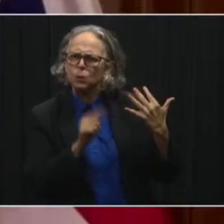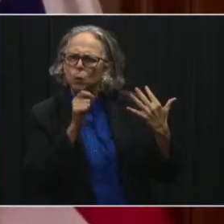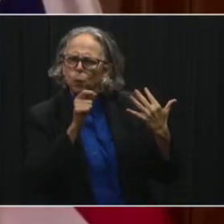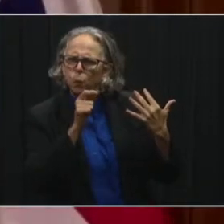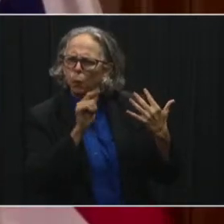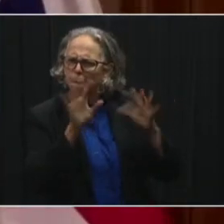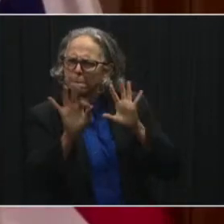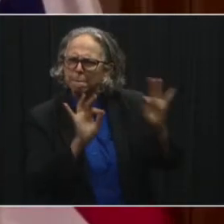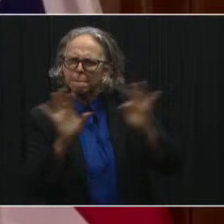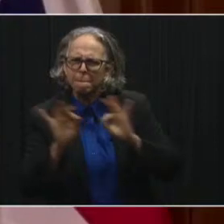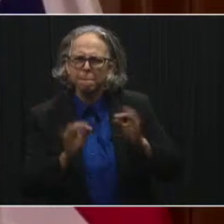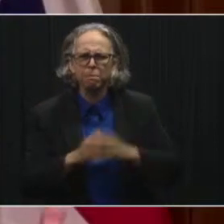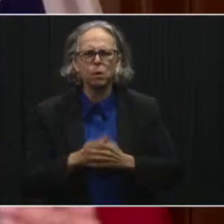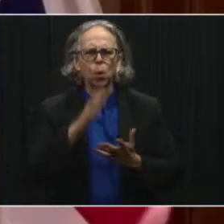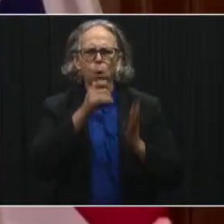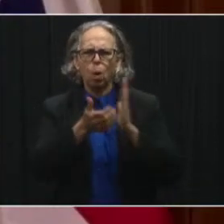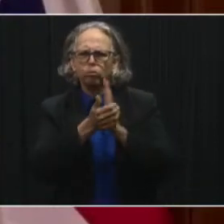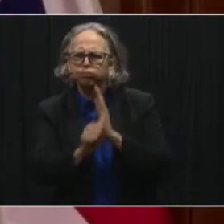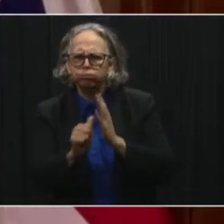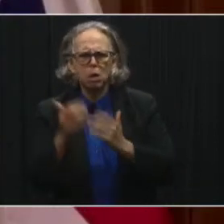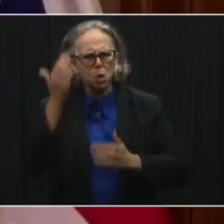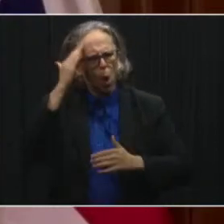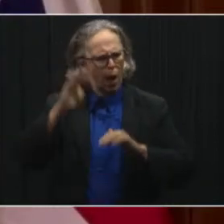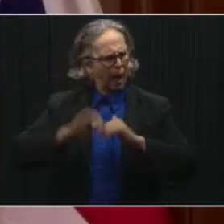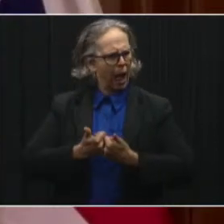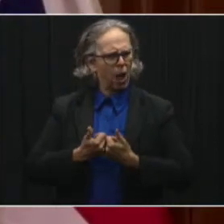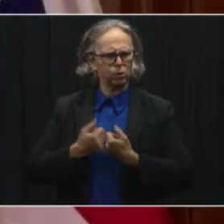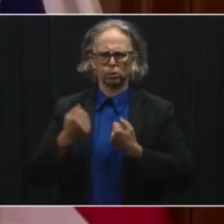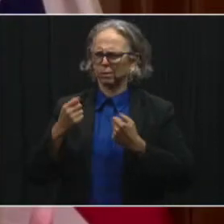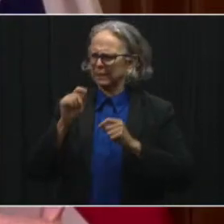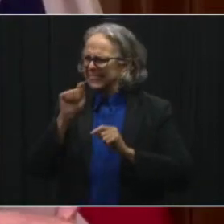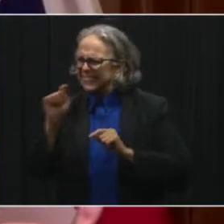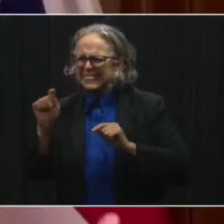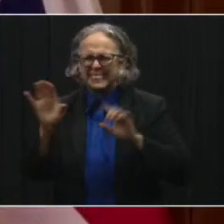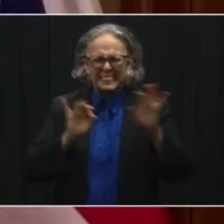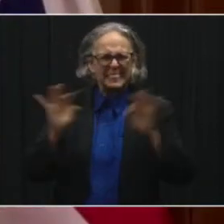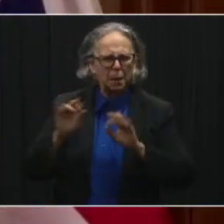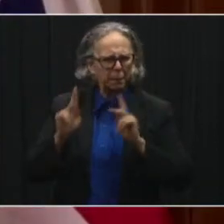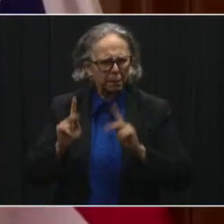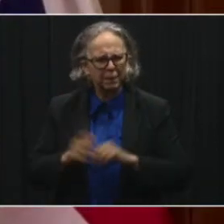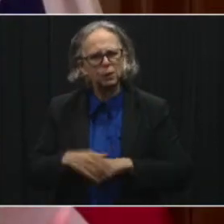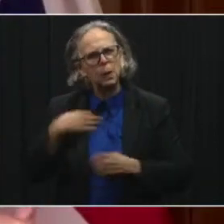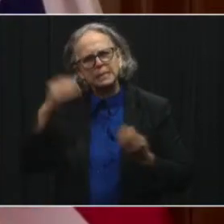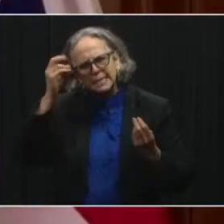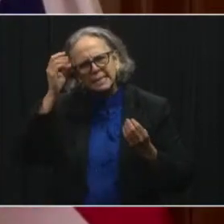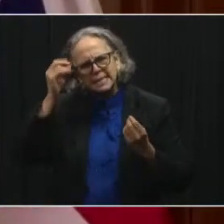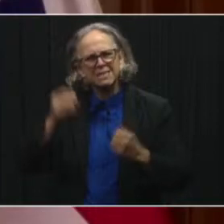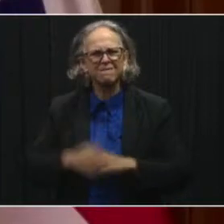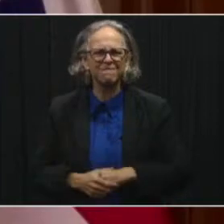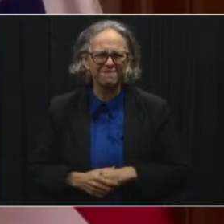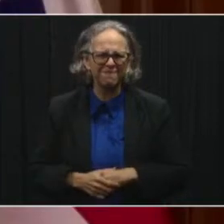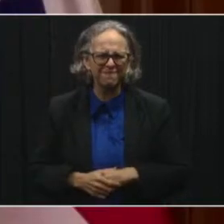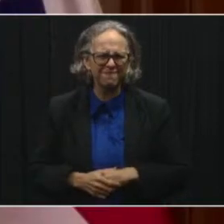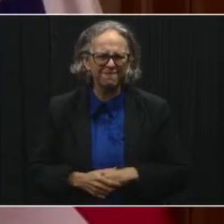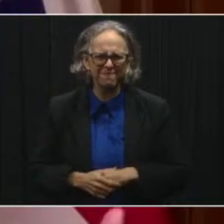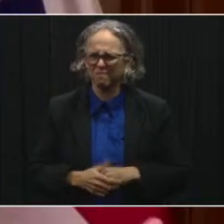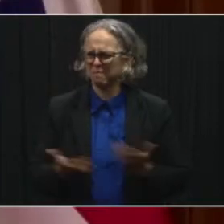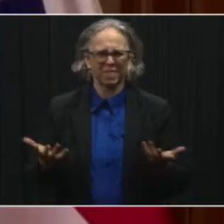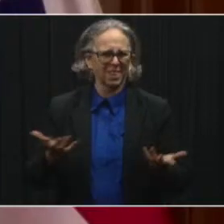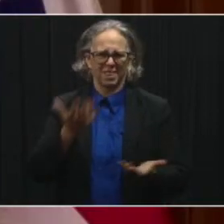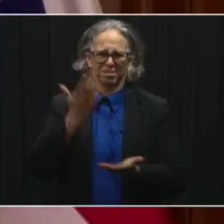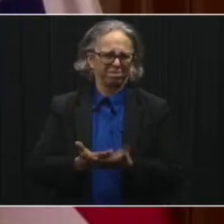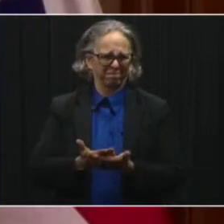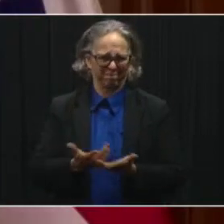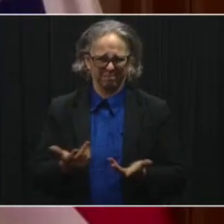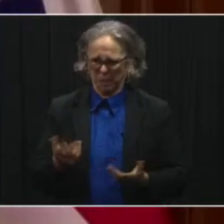has the skill sets needed to drive a bus. Obviously, these buses contain our most precious things that we have, and that's